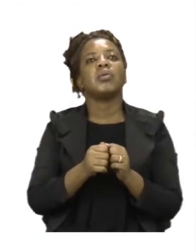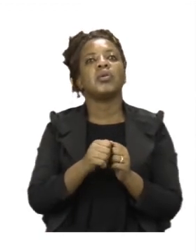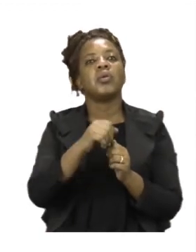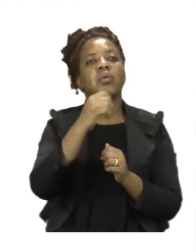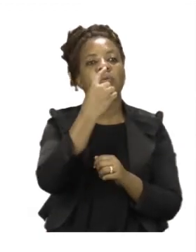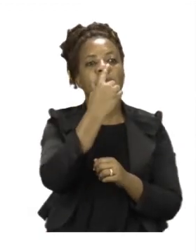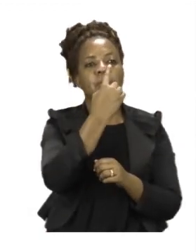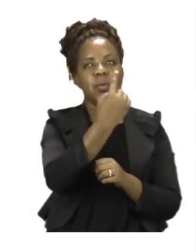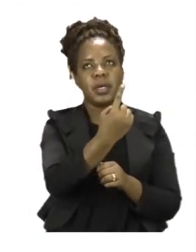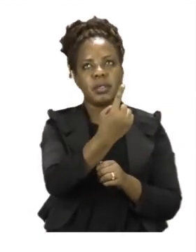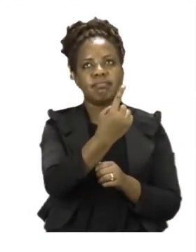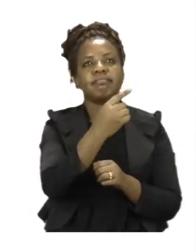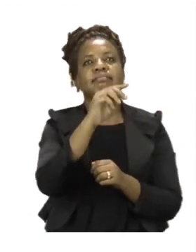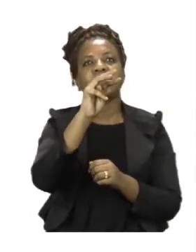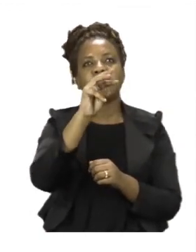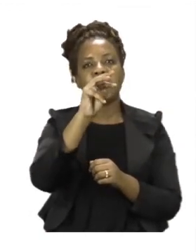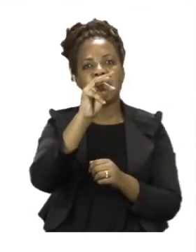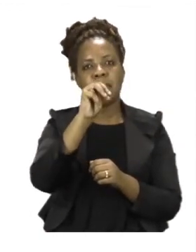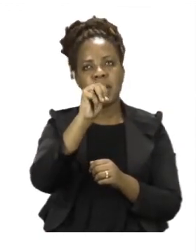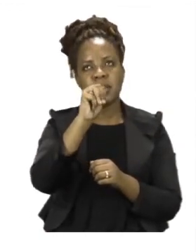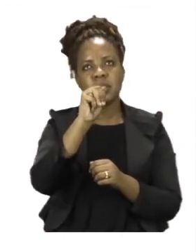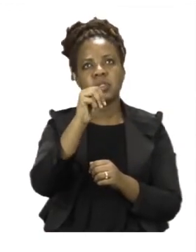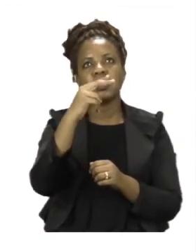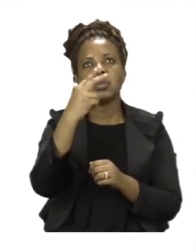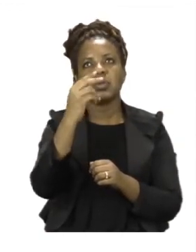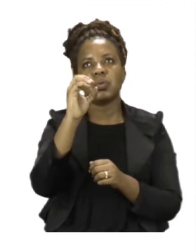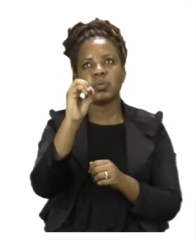2021, since the Monday is already there.